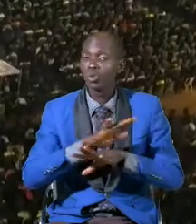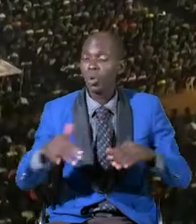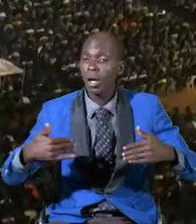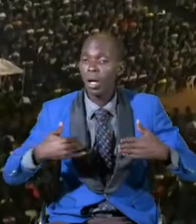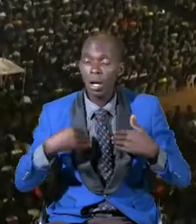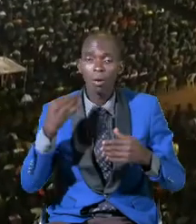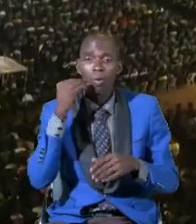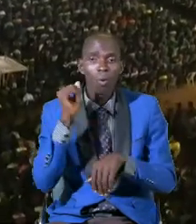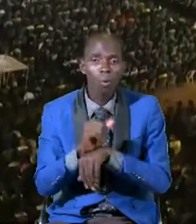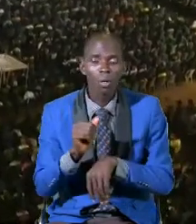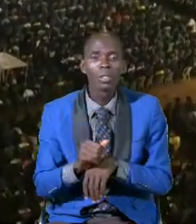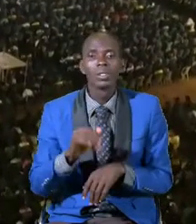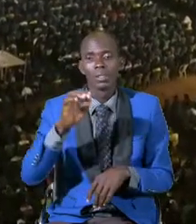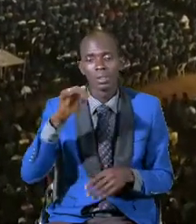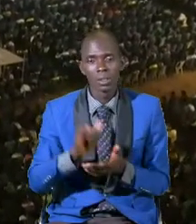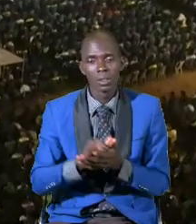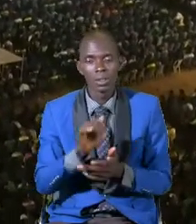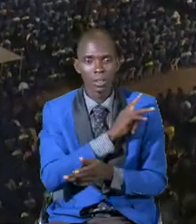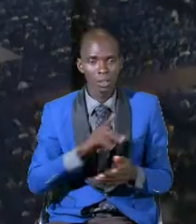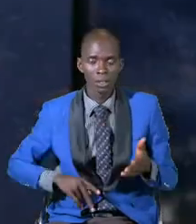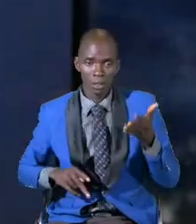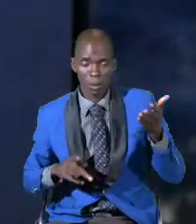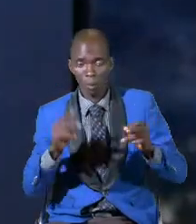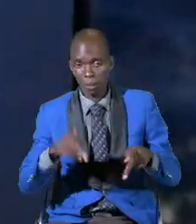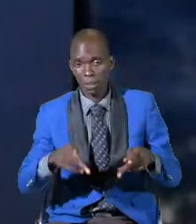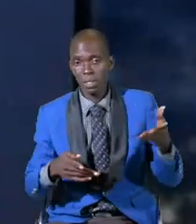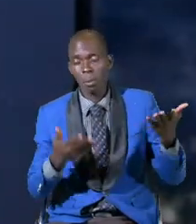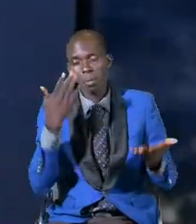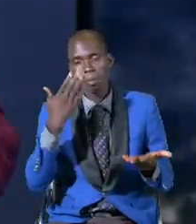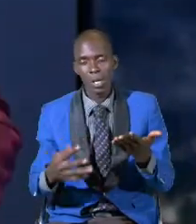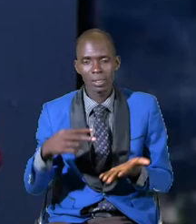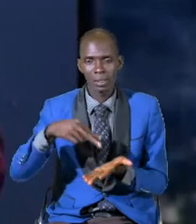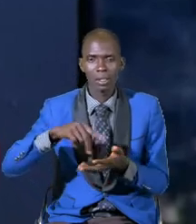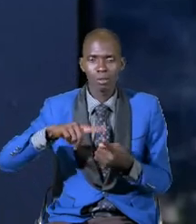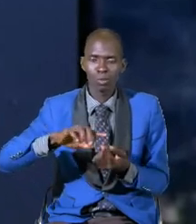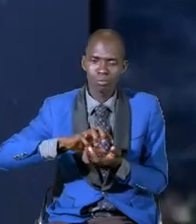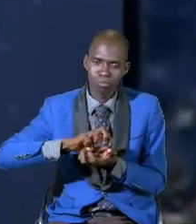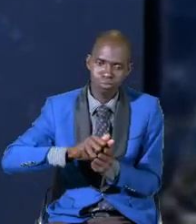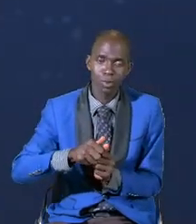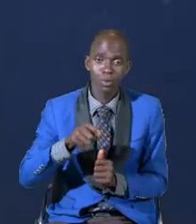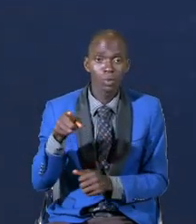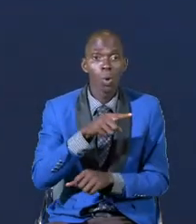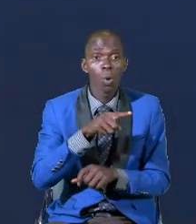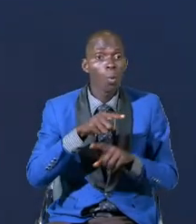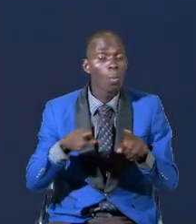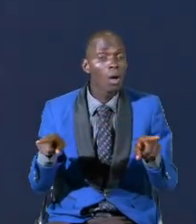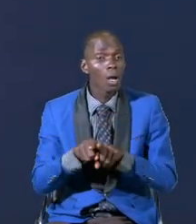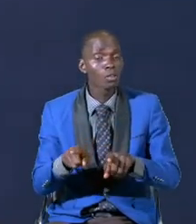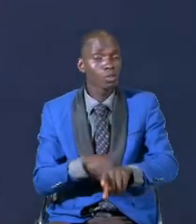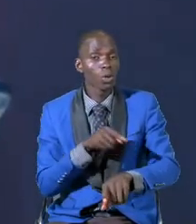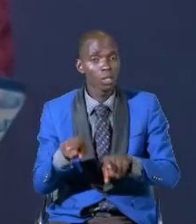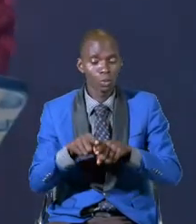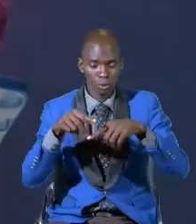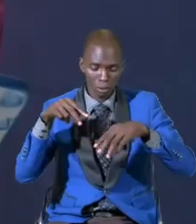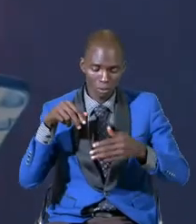Pharaoh will stand and crush you. But as long as you stay in the calling I'm giving